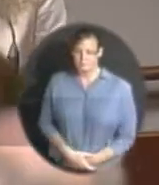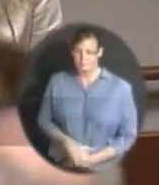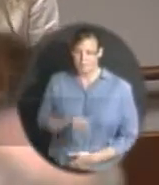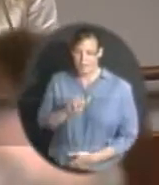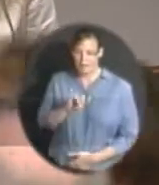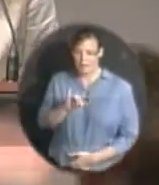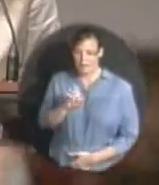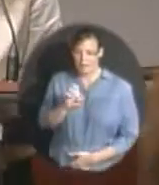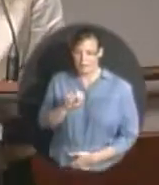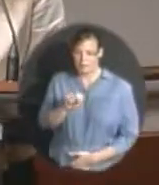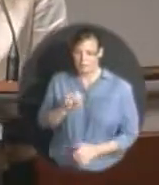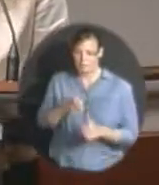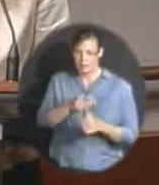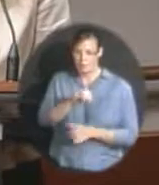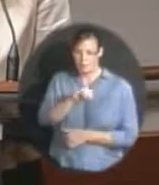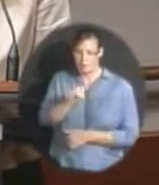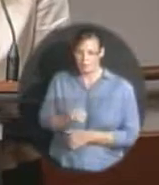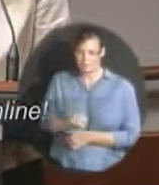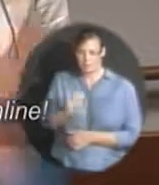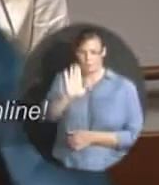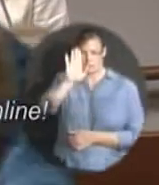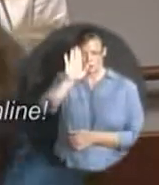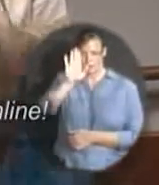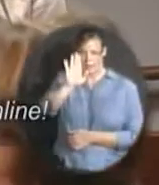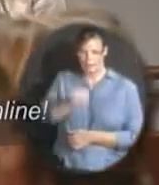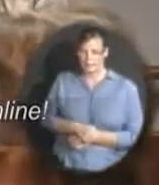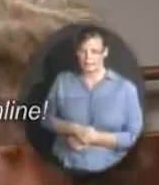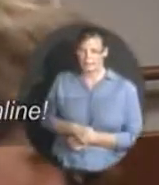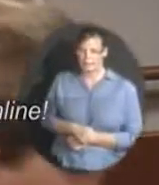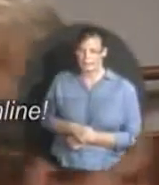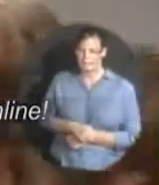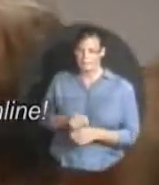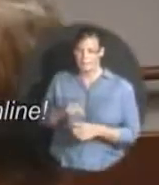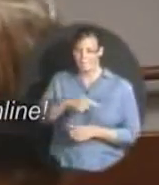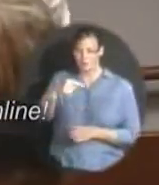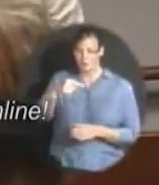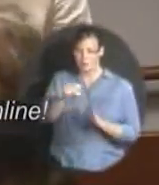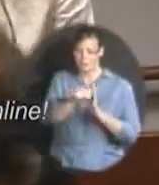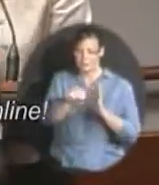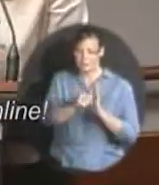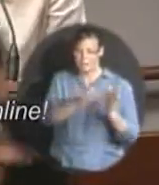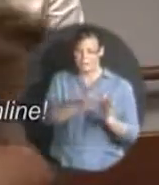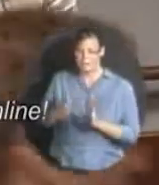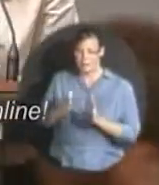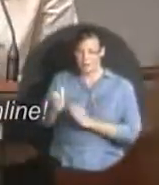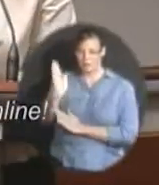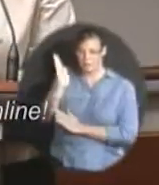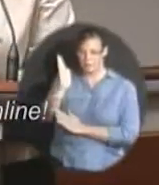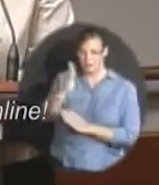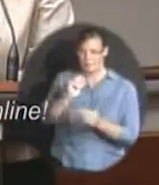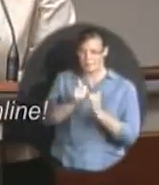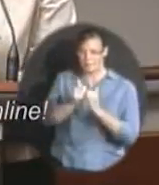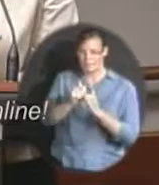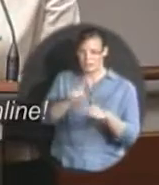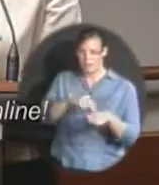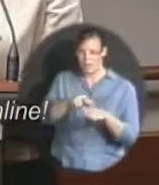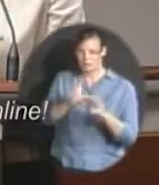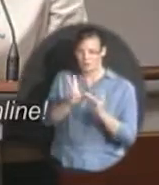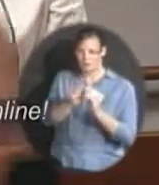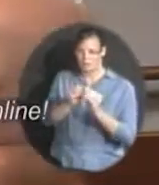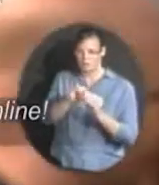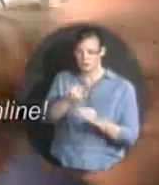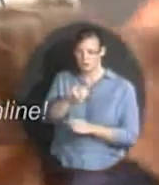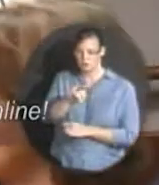Aiden Bone from Olathe South. Aiden, raise your hand. Placed 1st at state in prepared speech and competed at the national conference in